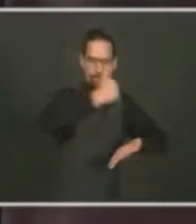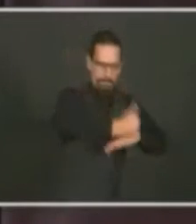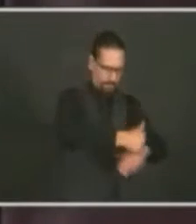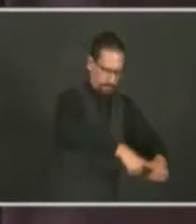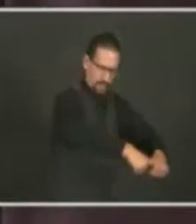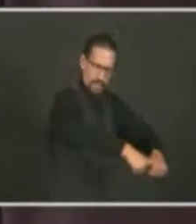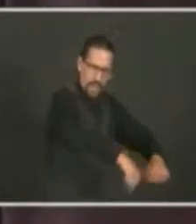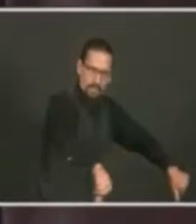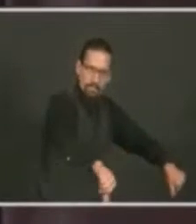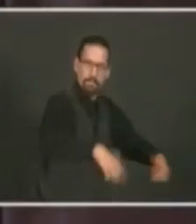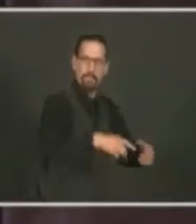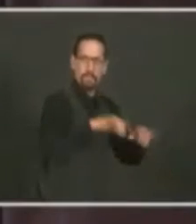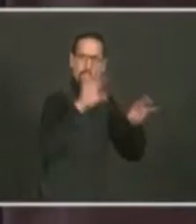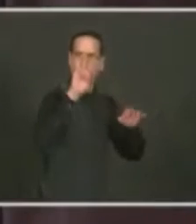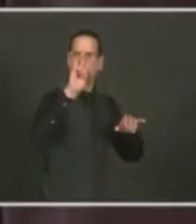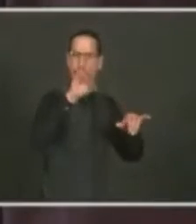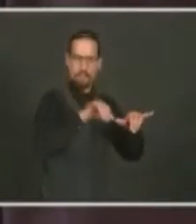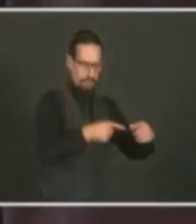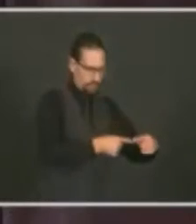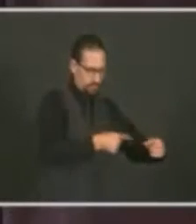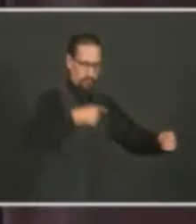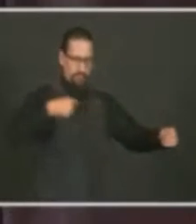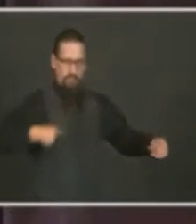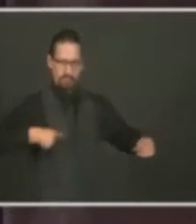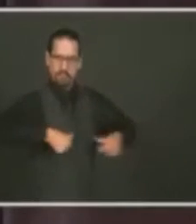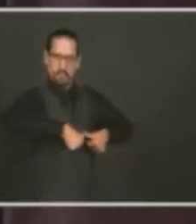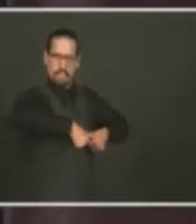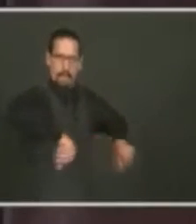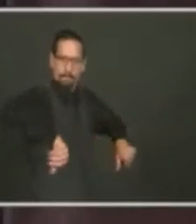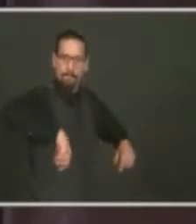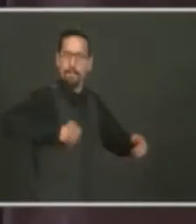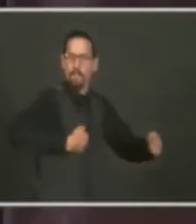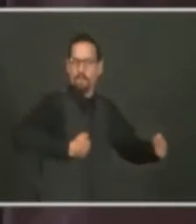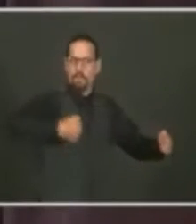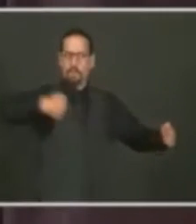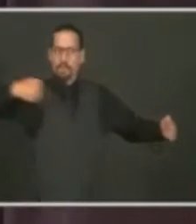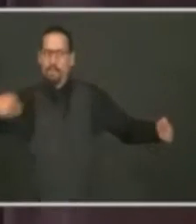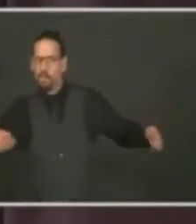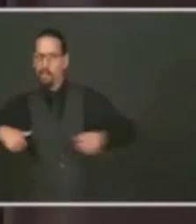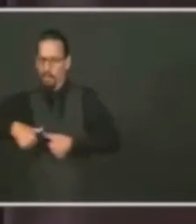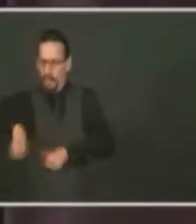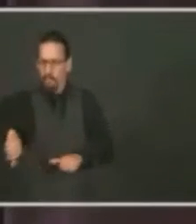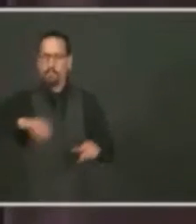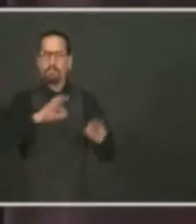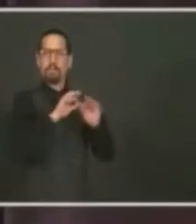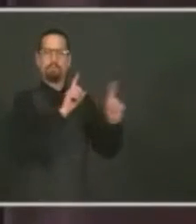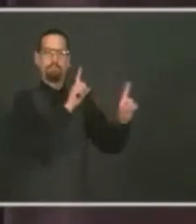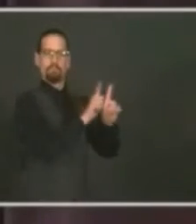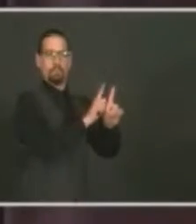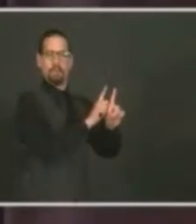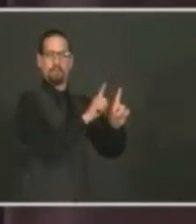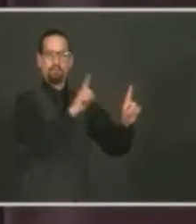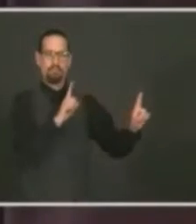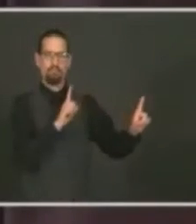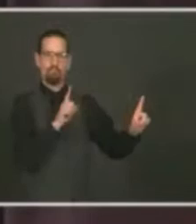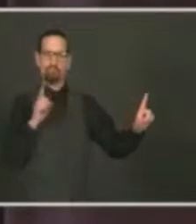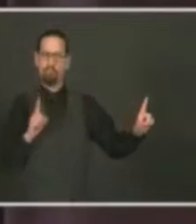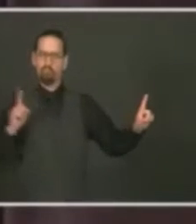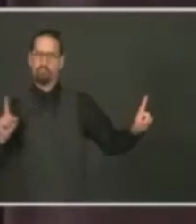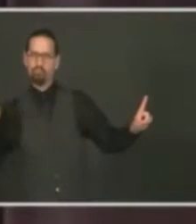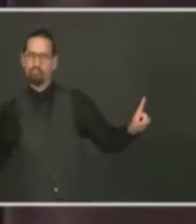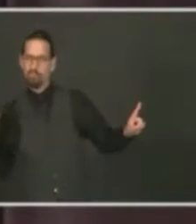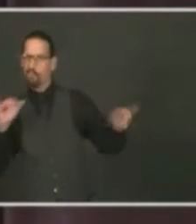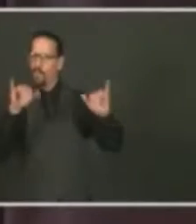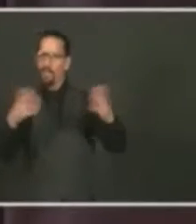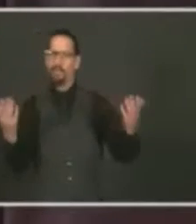so it was a little disappointing. We're starting to see some of the crowding. I want you to go out for dinner. I want you to go out. I want you to spend money in these restaurants,